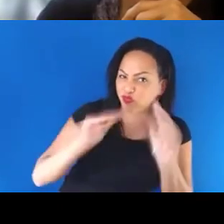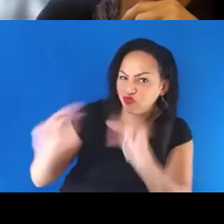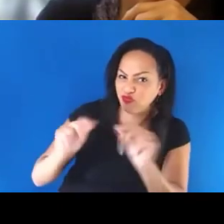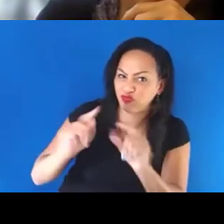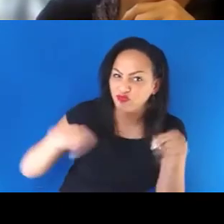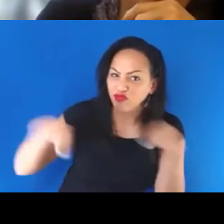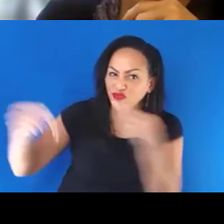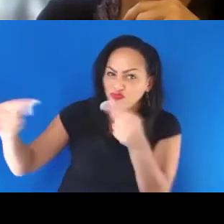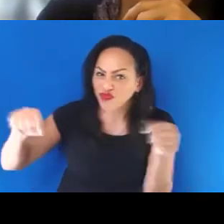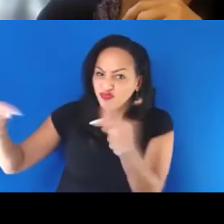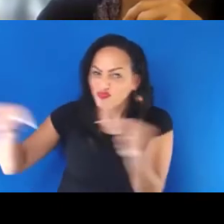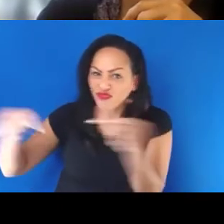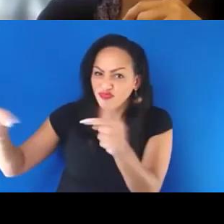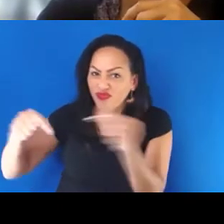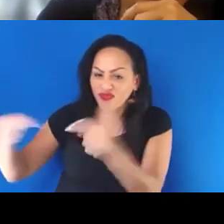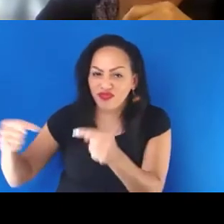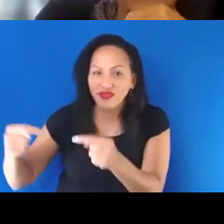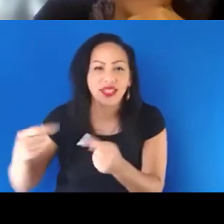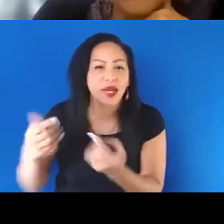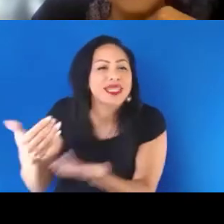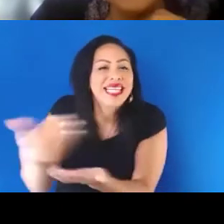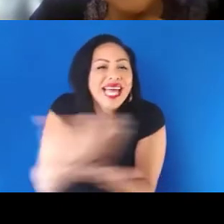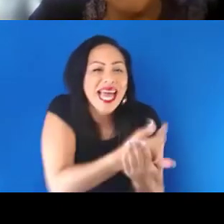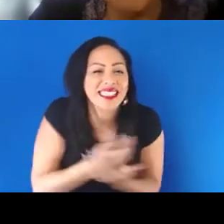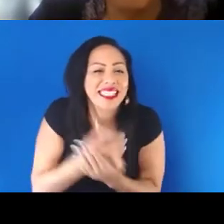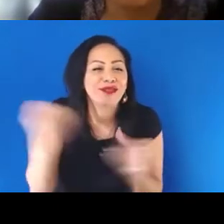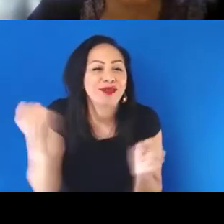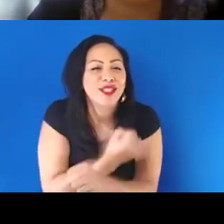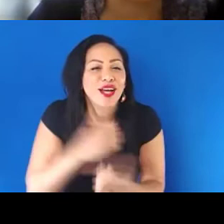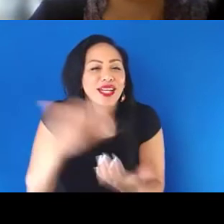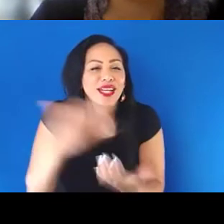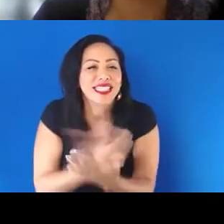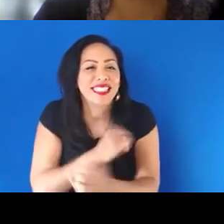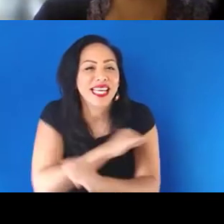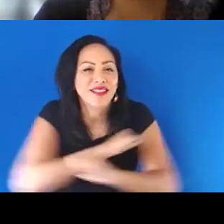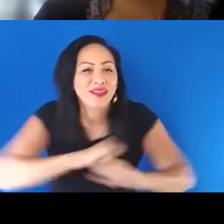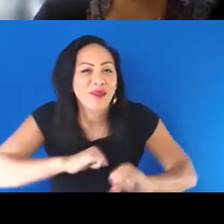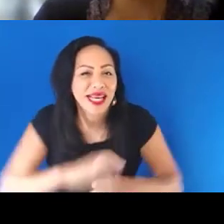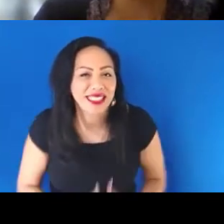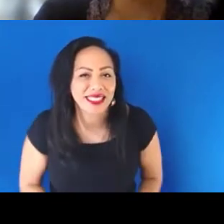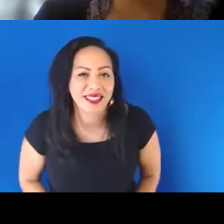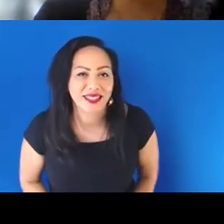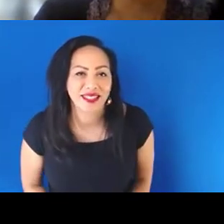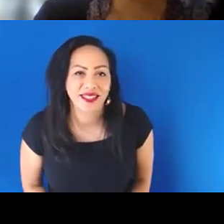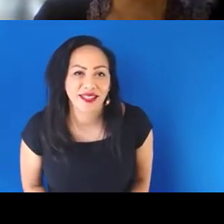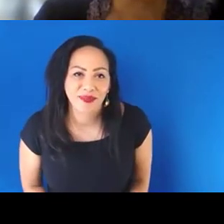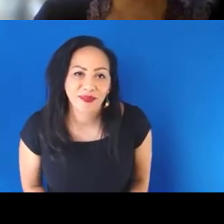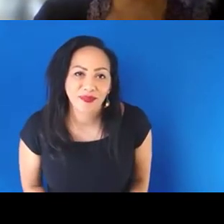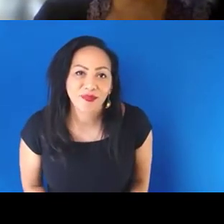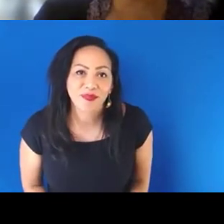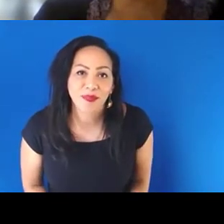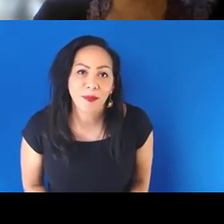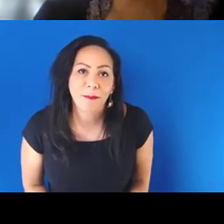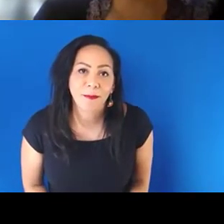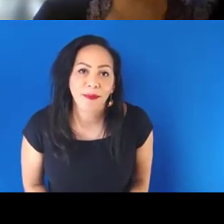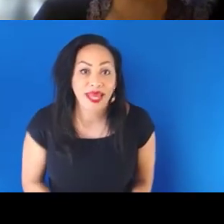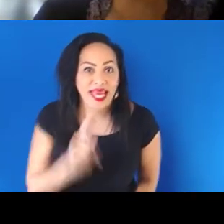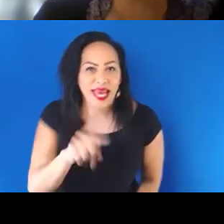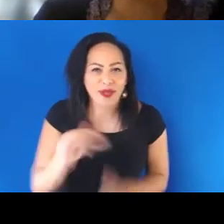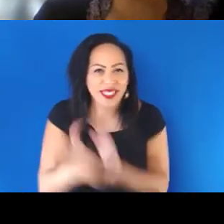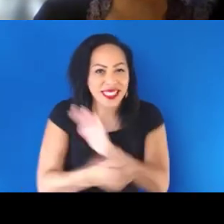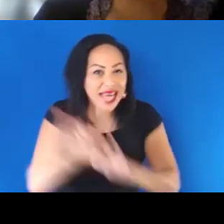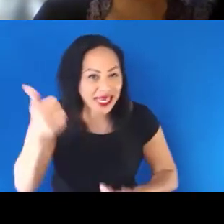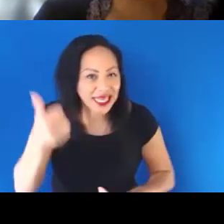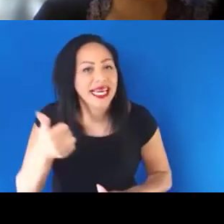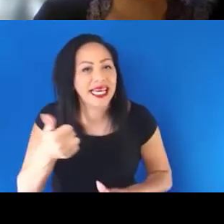that was done in a safe space initially. And we used these techniques later with other groups and other people who did